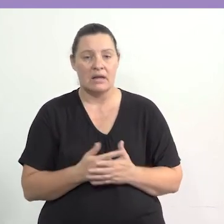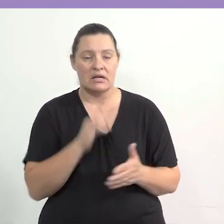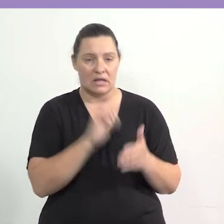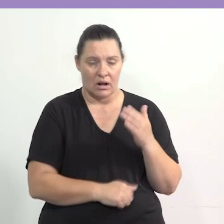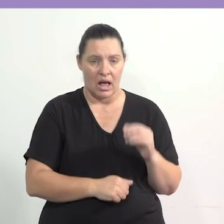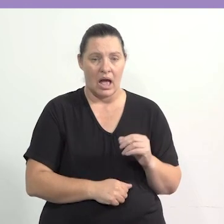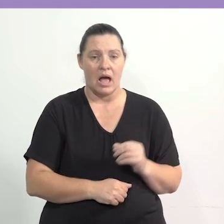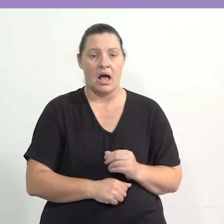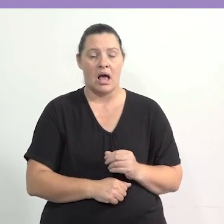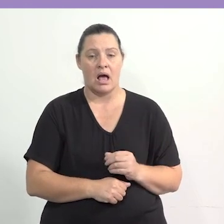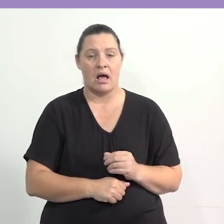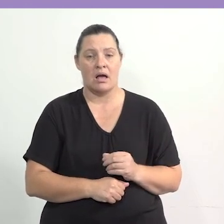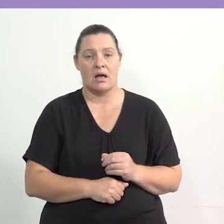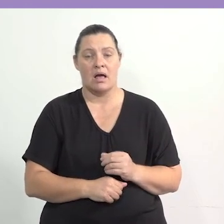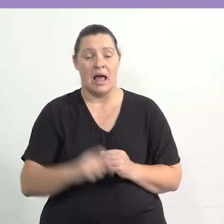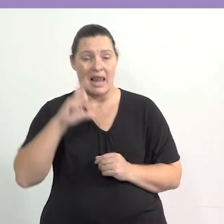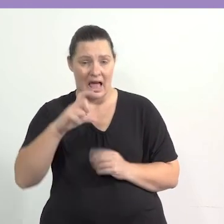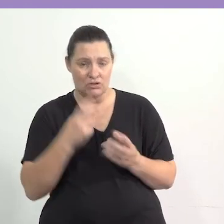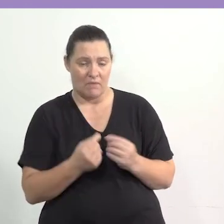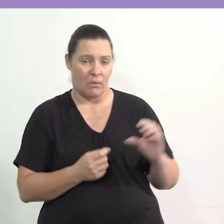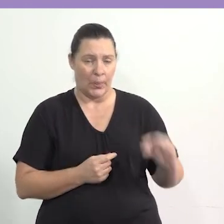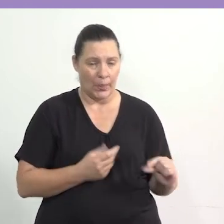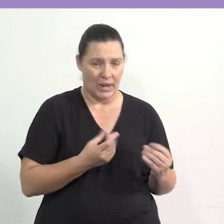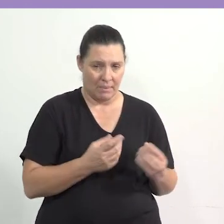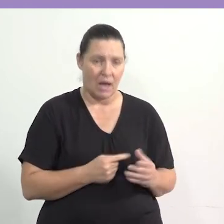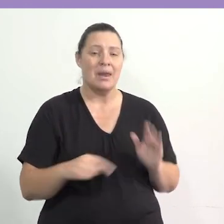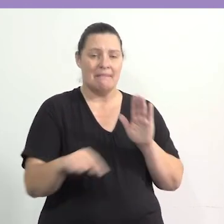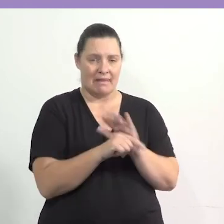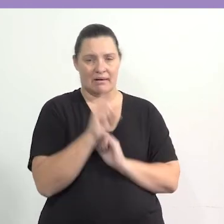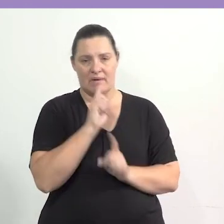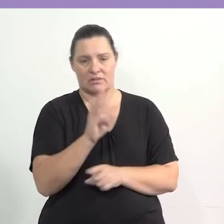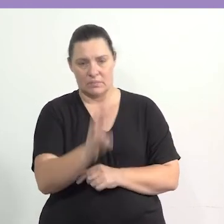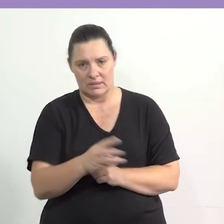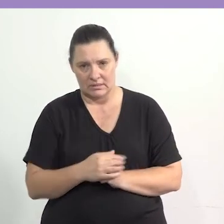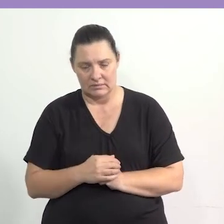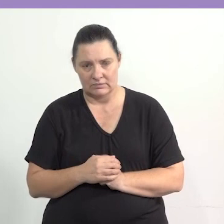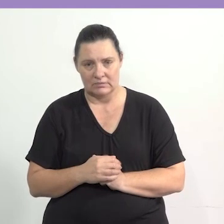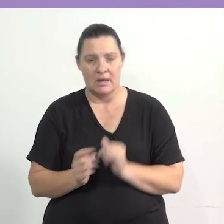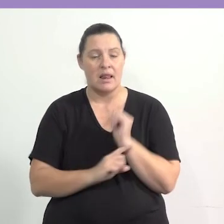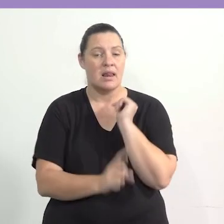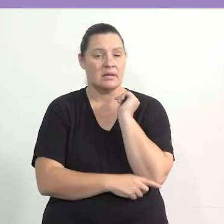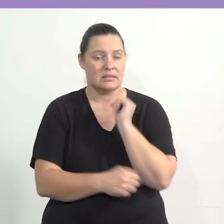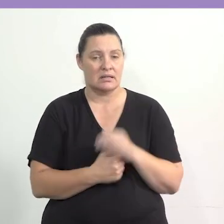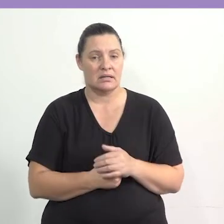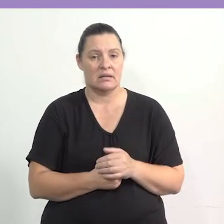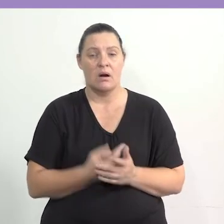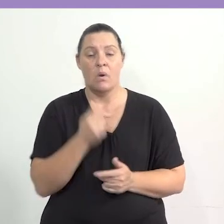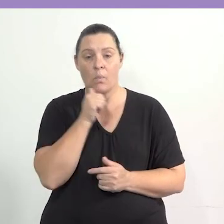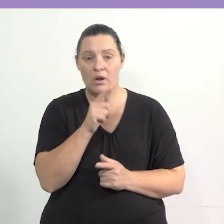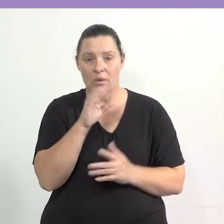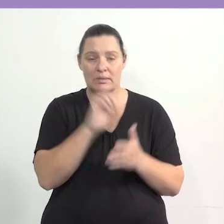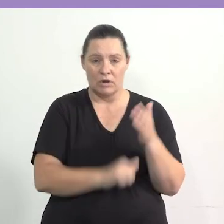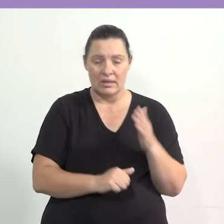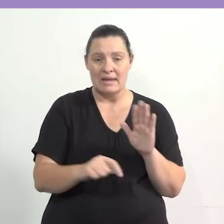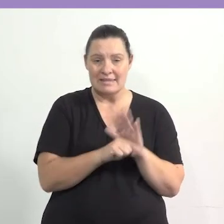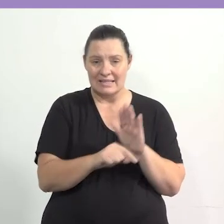we subtract a larger number from a smaller number, the answer will be negative. And lastly, when we